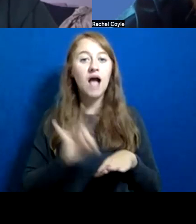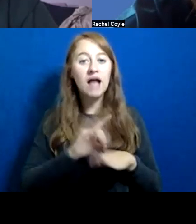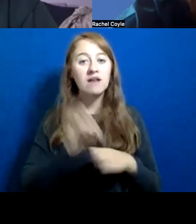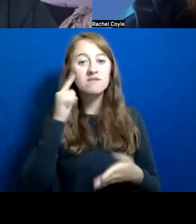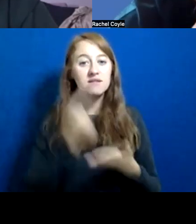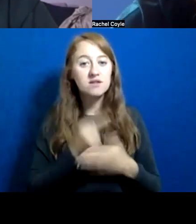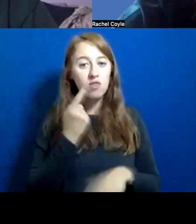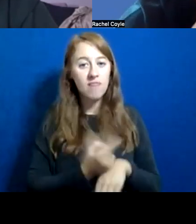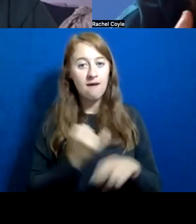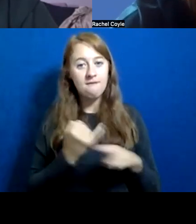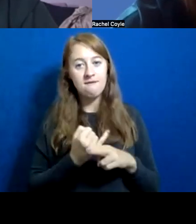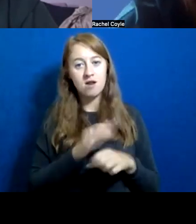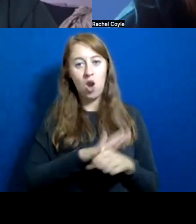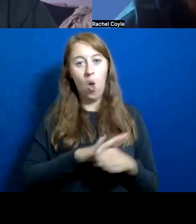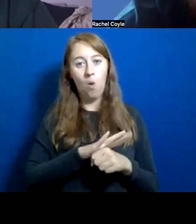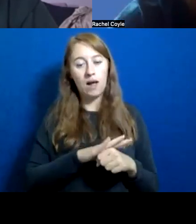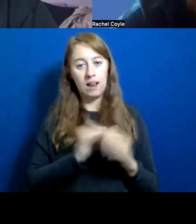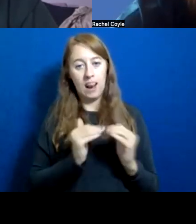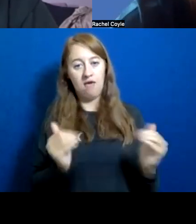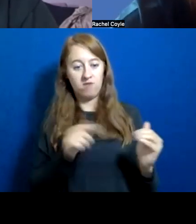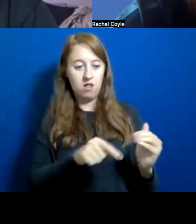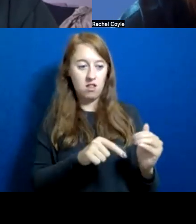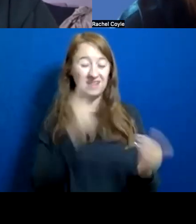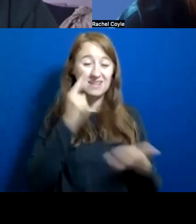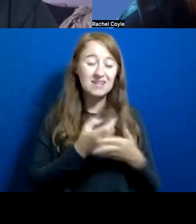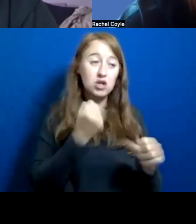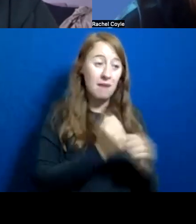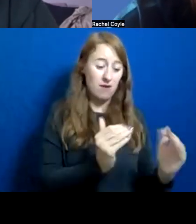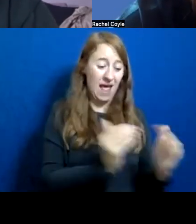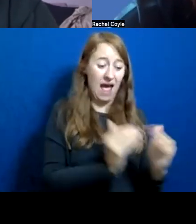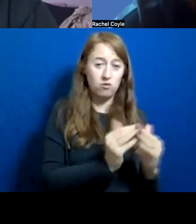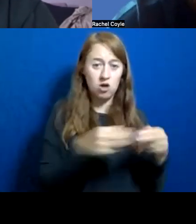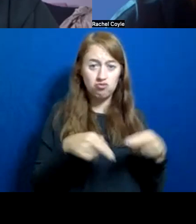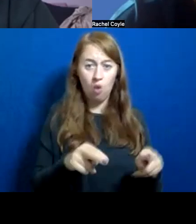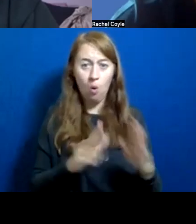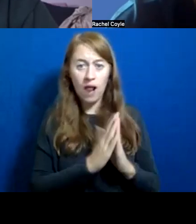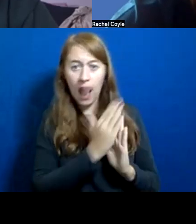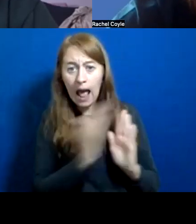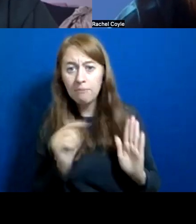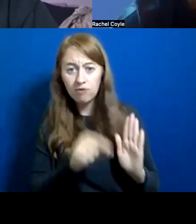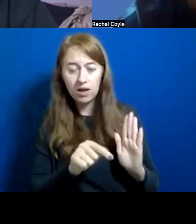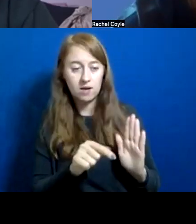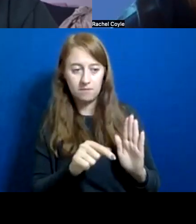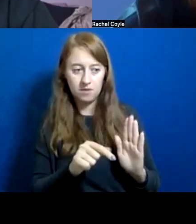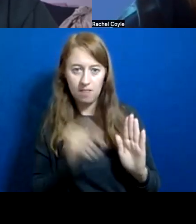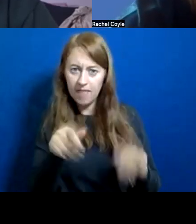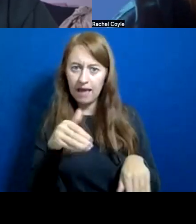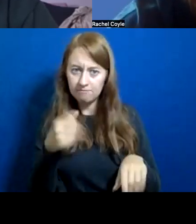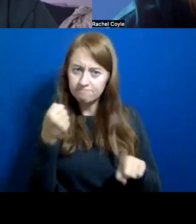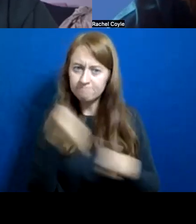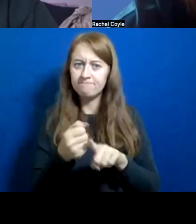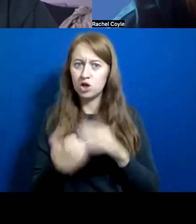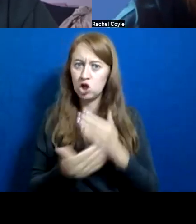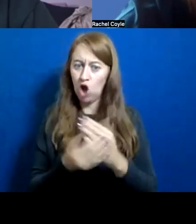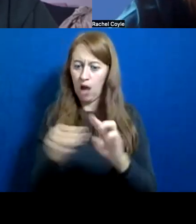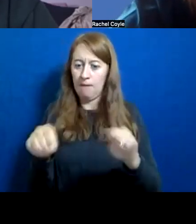know, these are decisions around housing, roads, libraries, I mean, I think they impact probably on women and young people more potentially. So it's